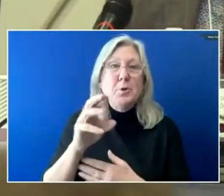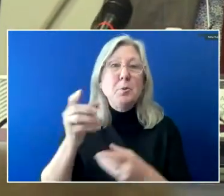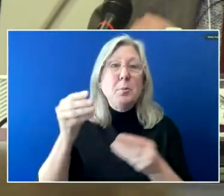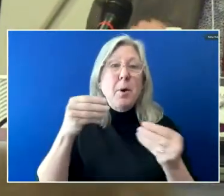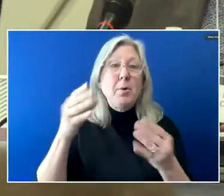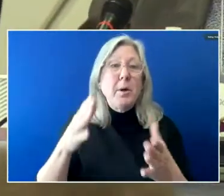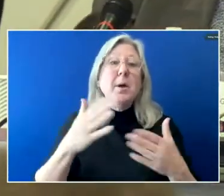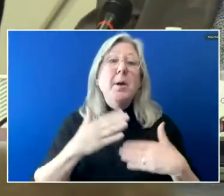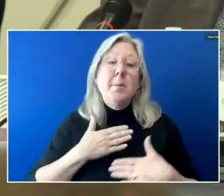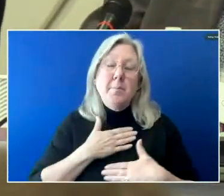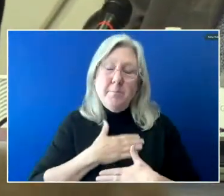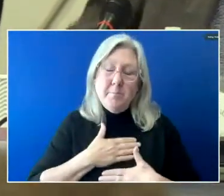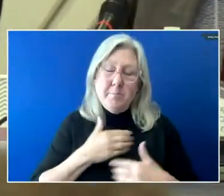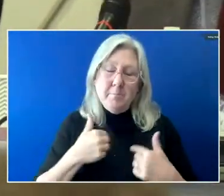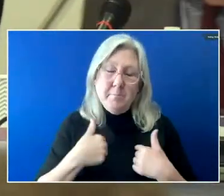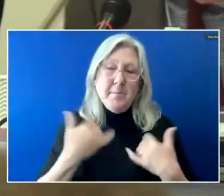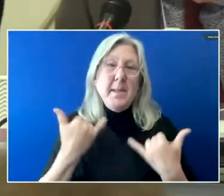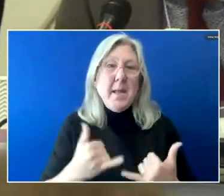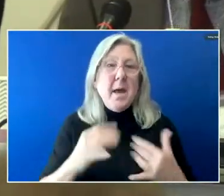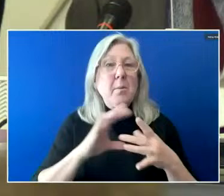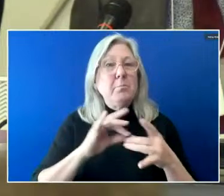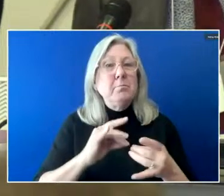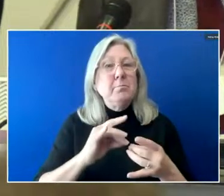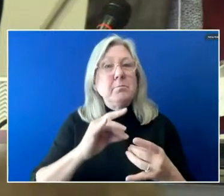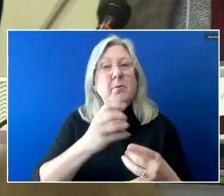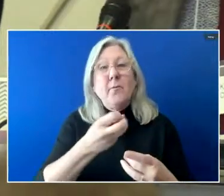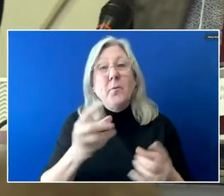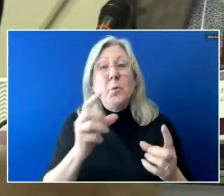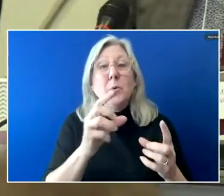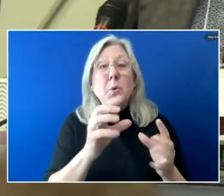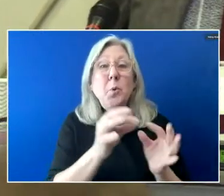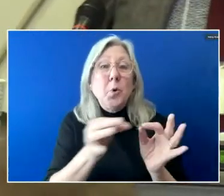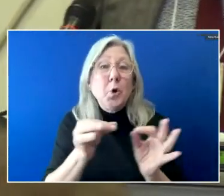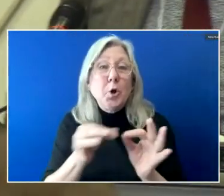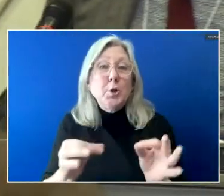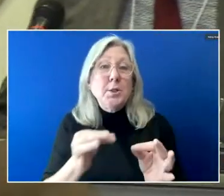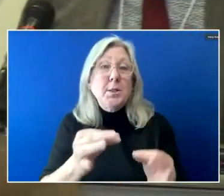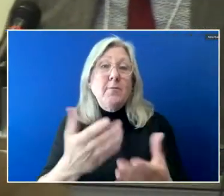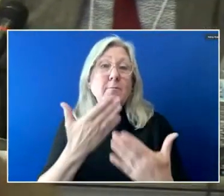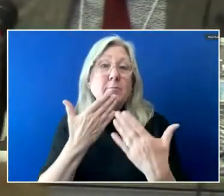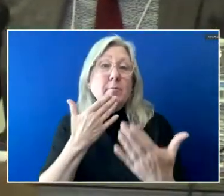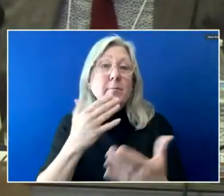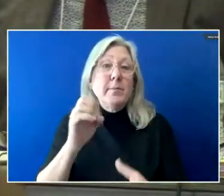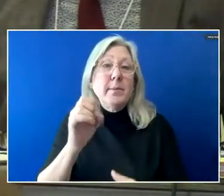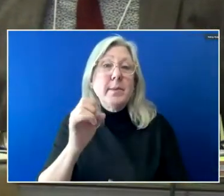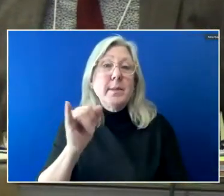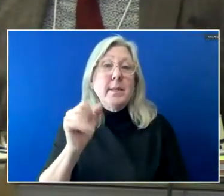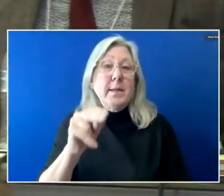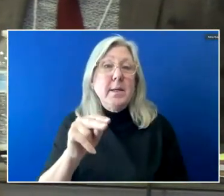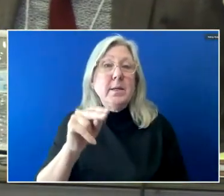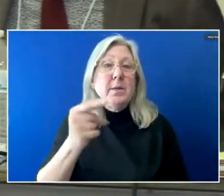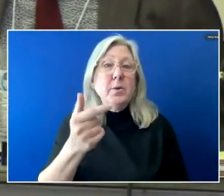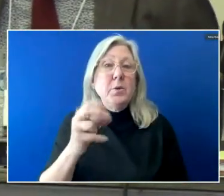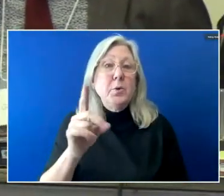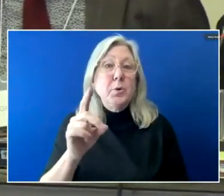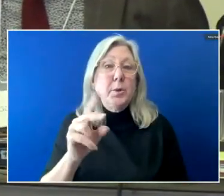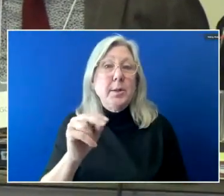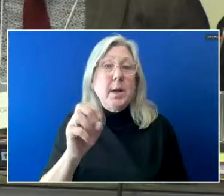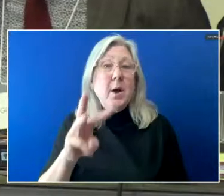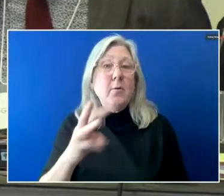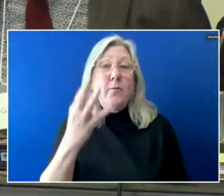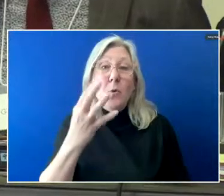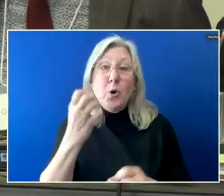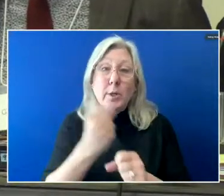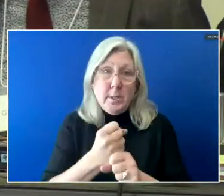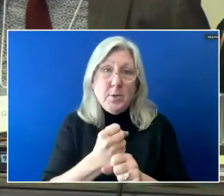pleasure to now say a few words of gratitude for Ian goodn now's four years of service to the town a select board